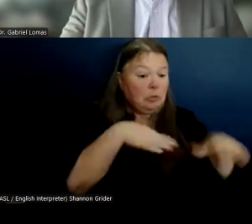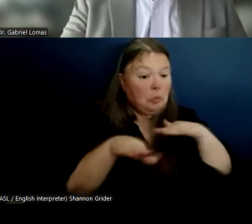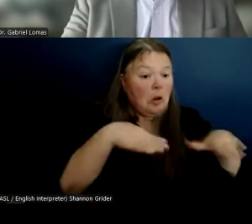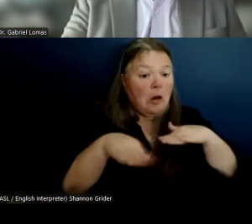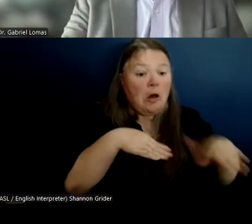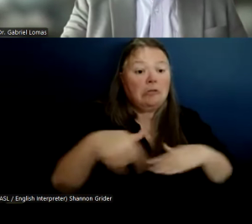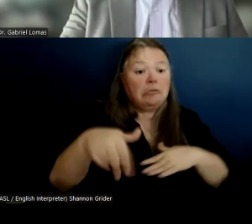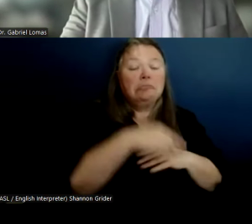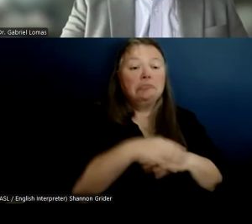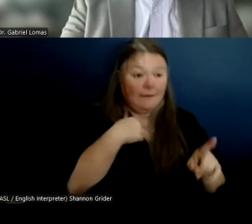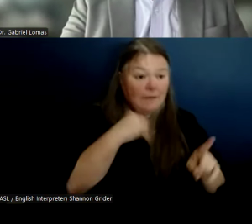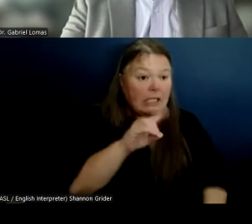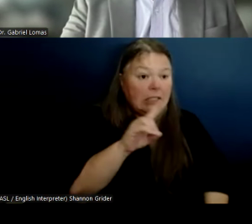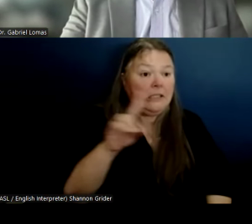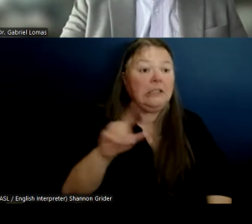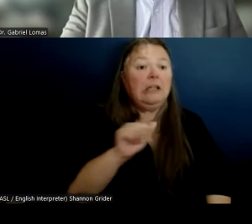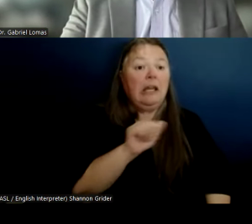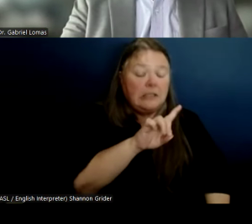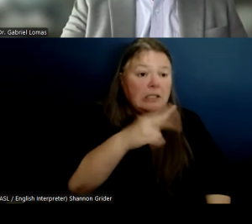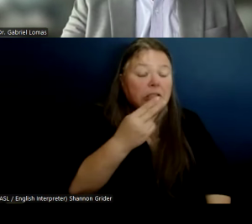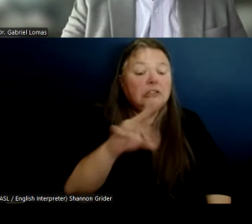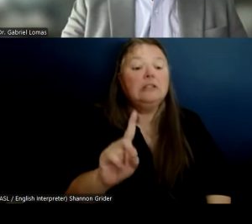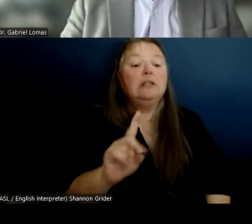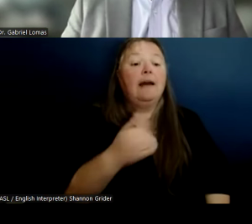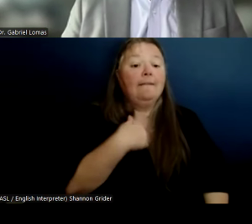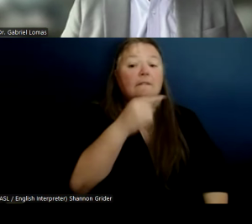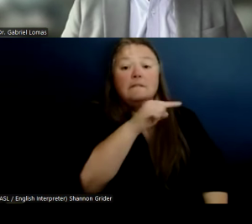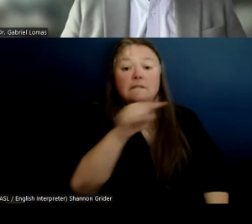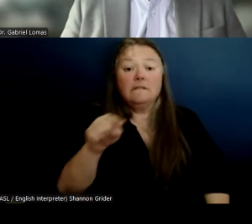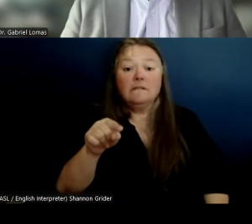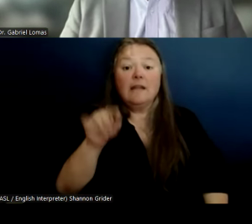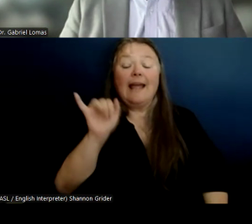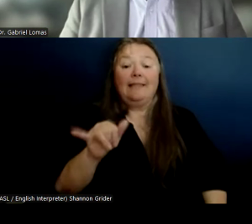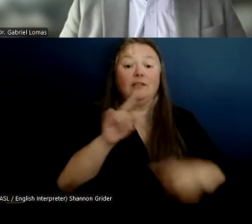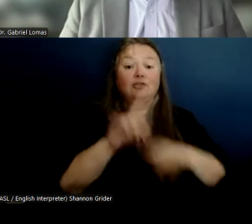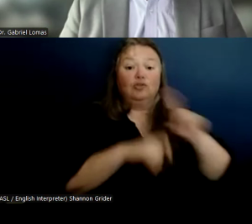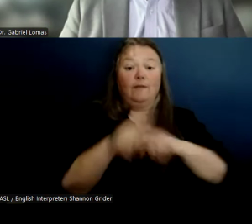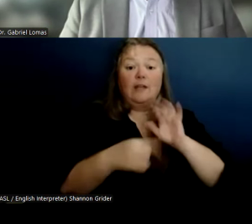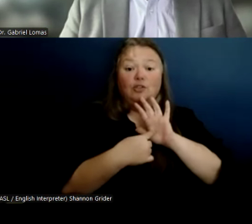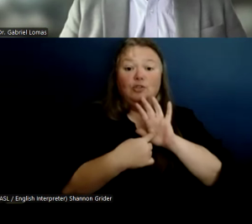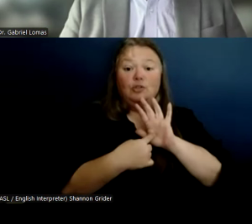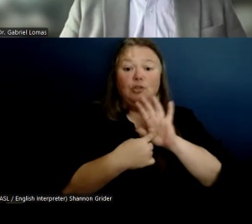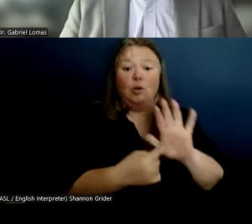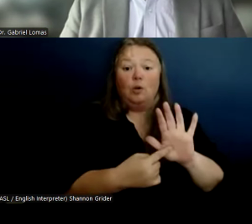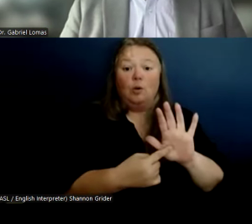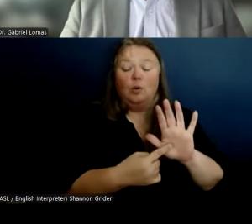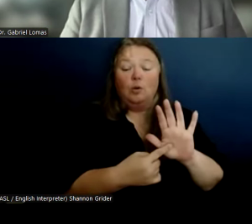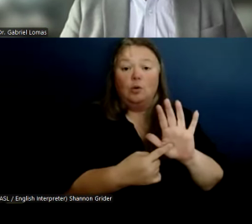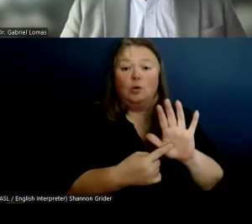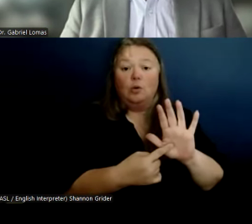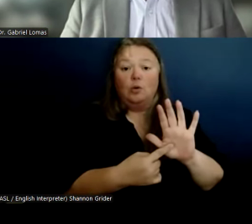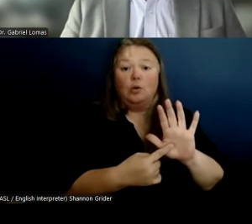learning disability, and the results showed from this survey that um, Gabe, go